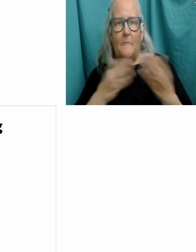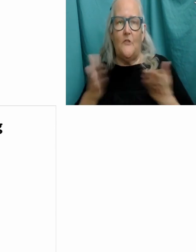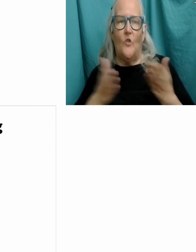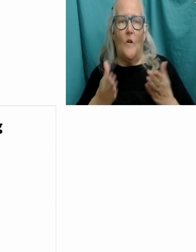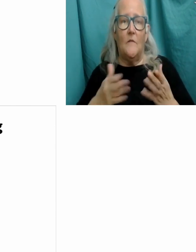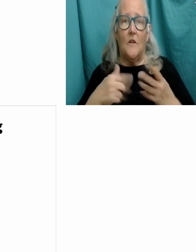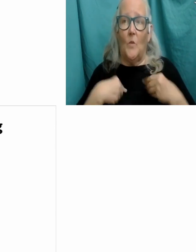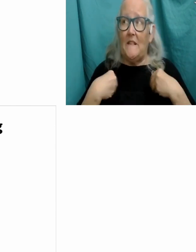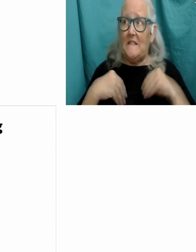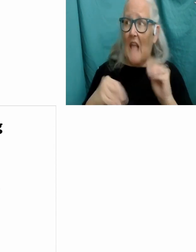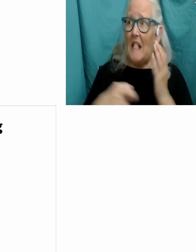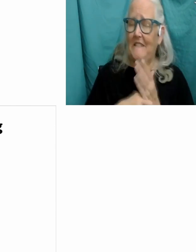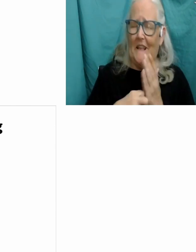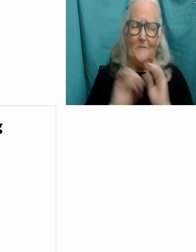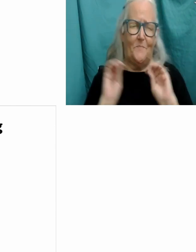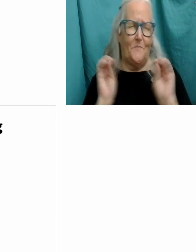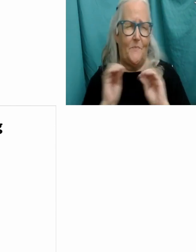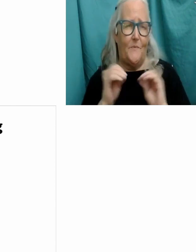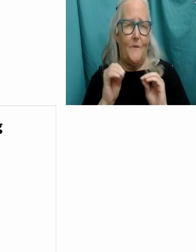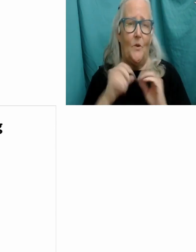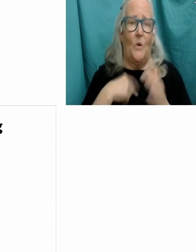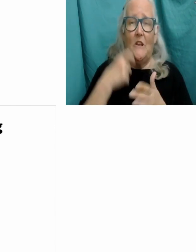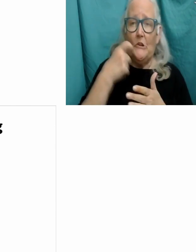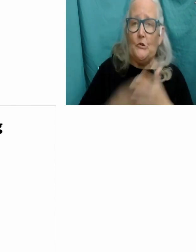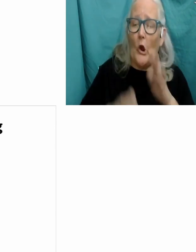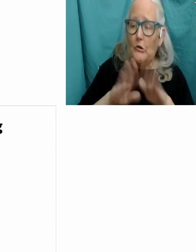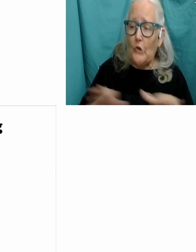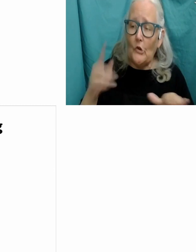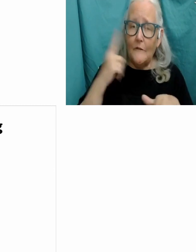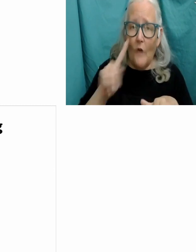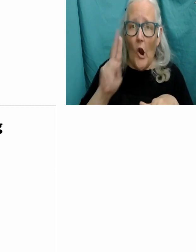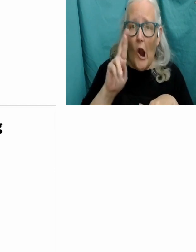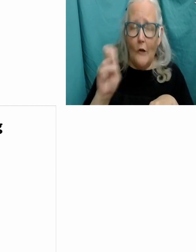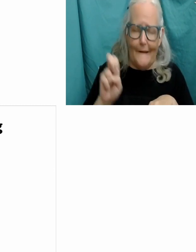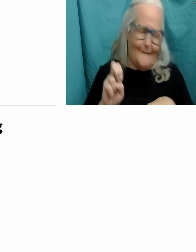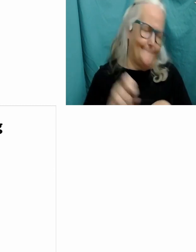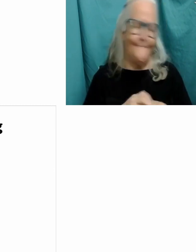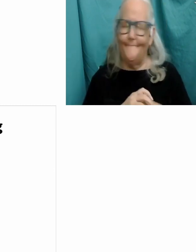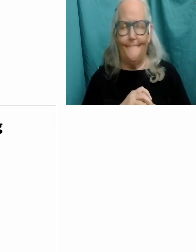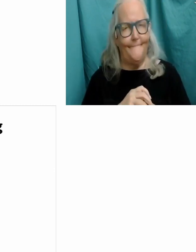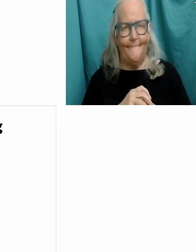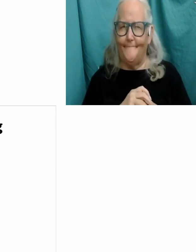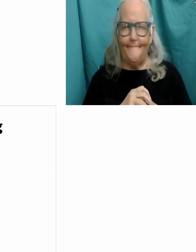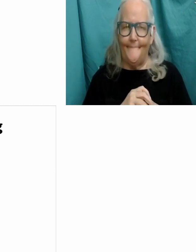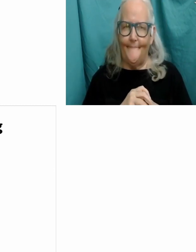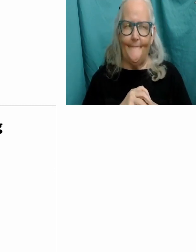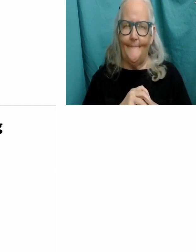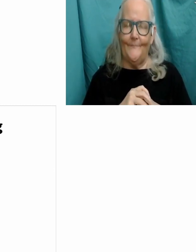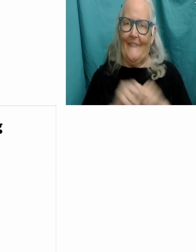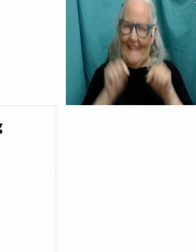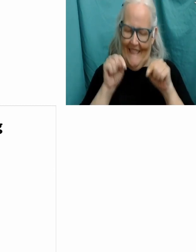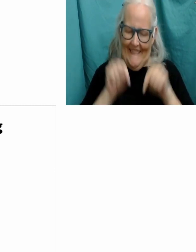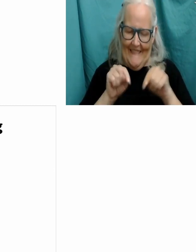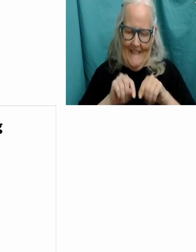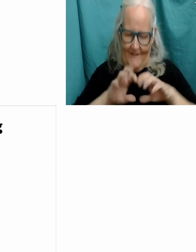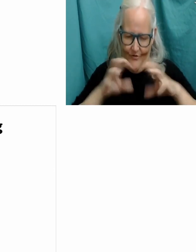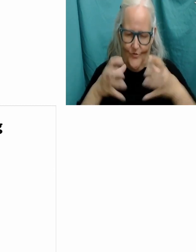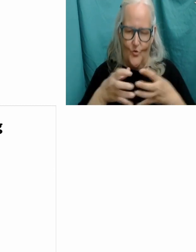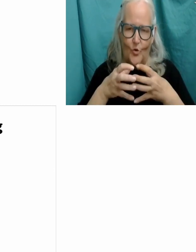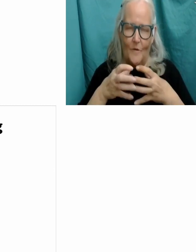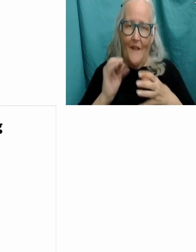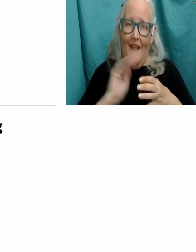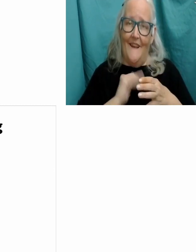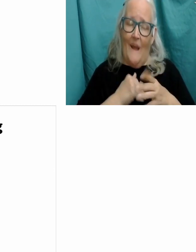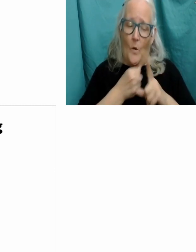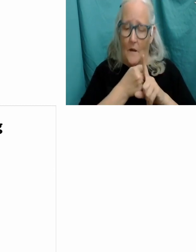kids to go to religious education. This congregation and the impact we have in people's lives in our community